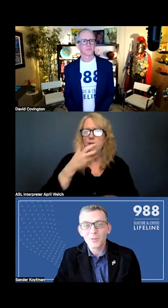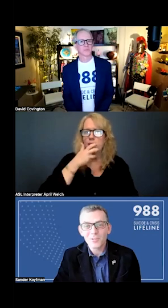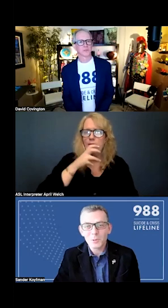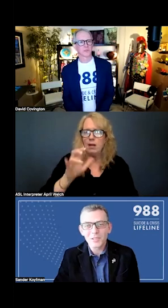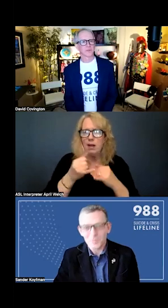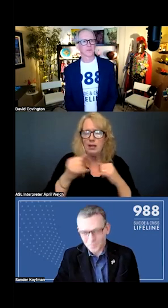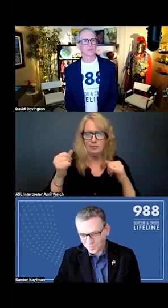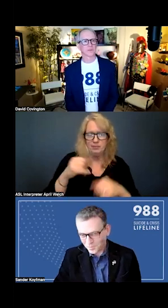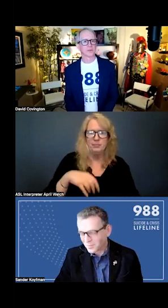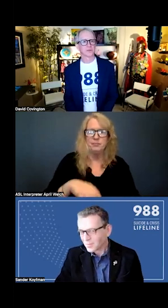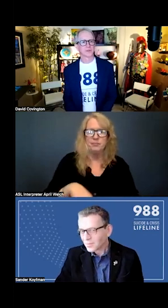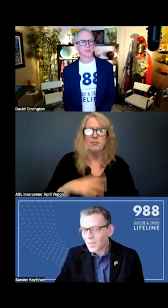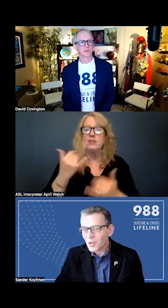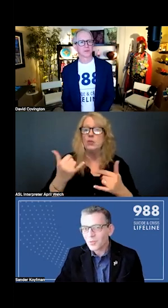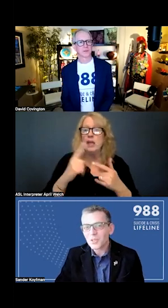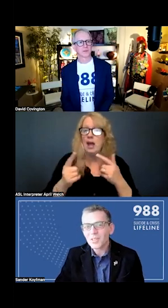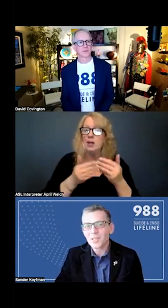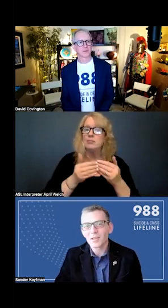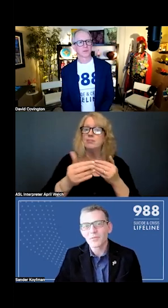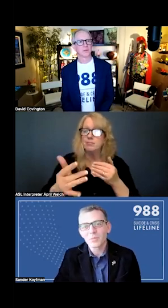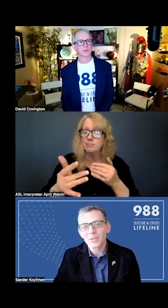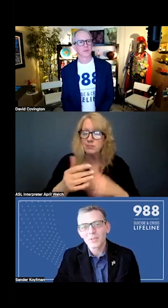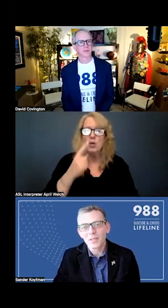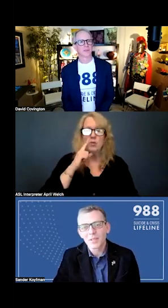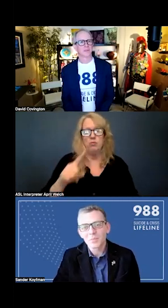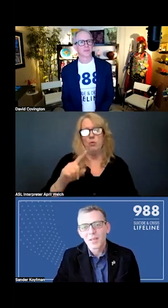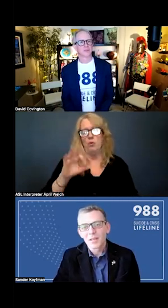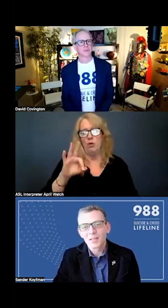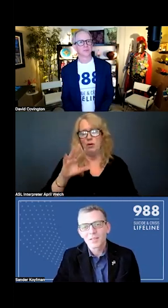Fast forward, of course, Vibrant